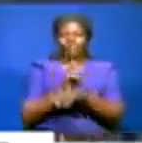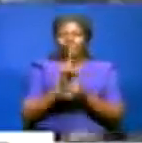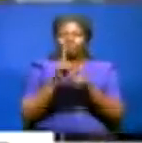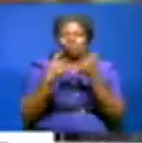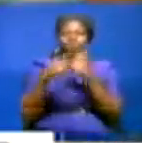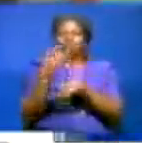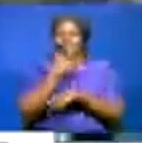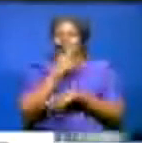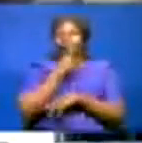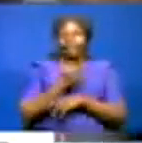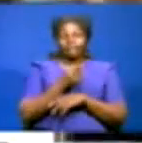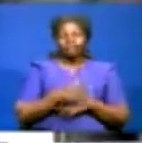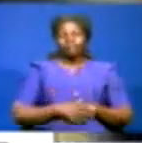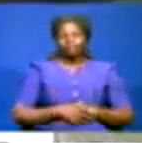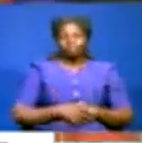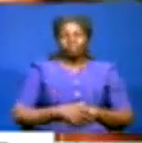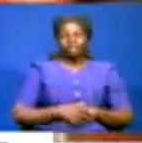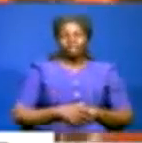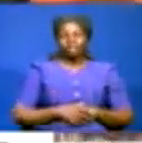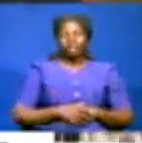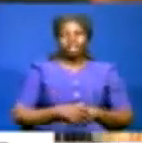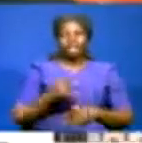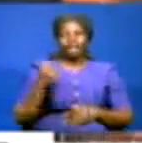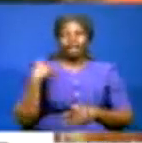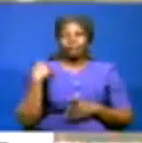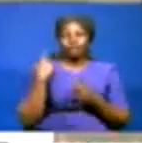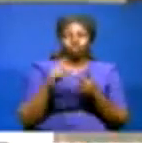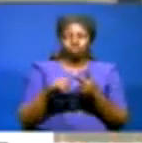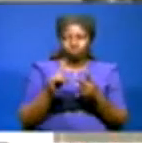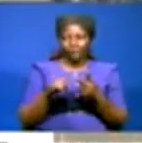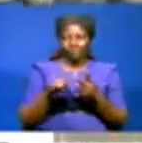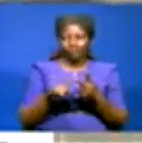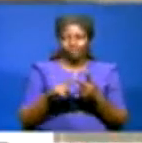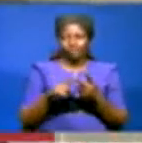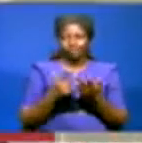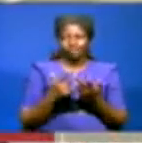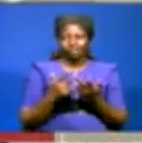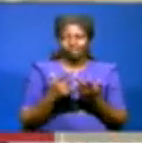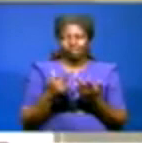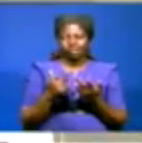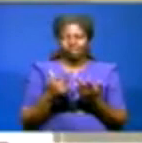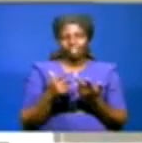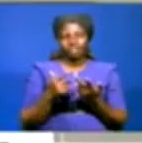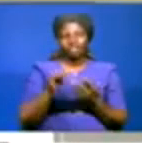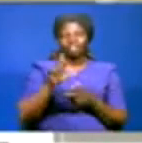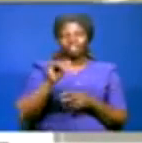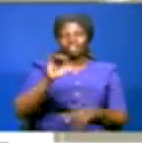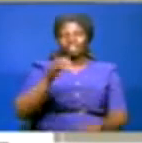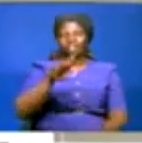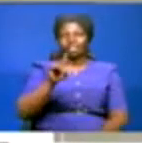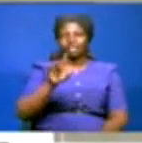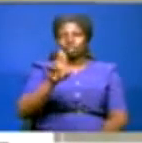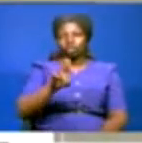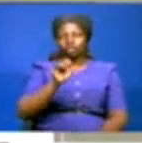Daniel Mateiko in the second spot with a time of 58 minutes 49 seconds, and Richard Kimunyan, who clocked